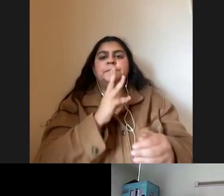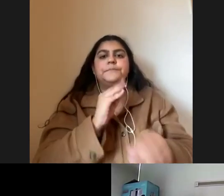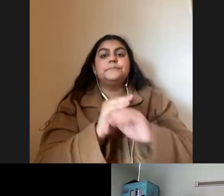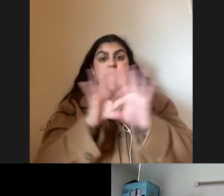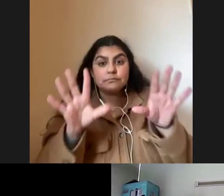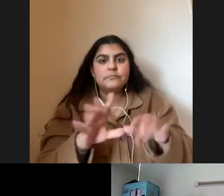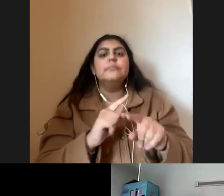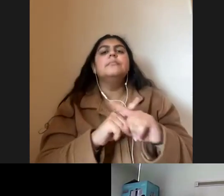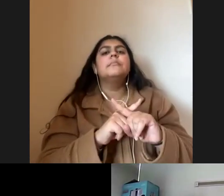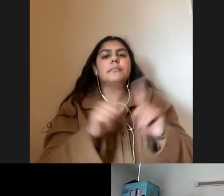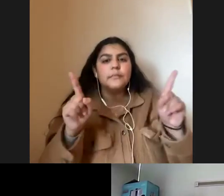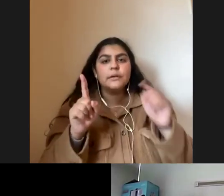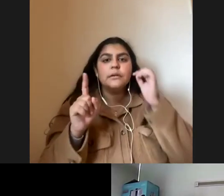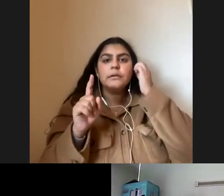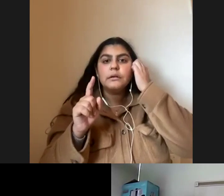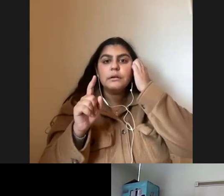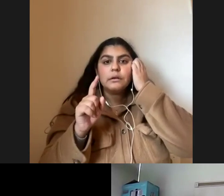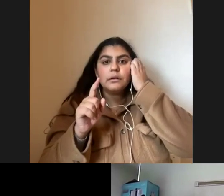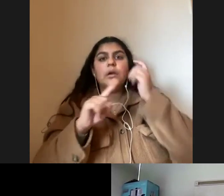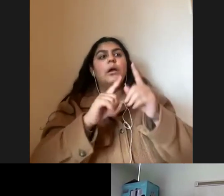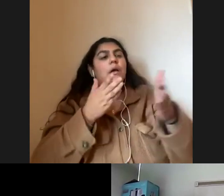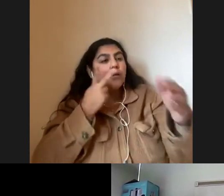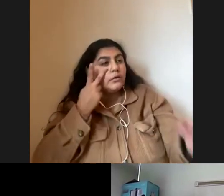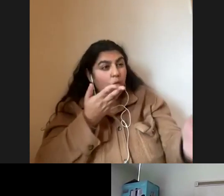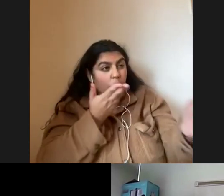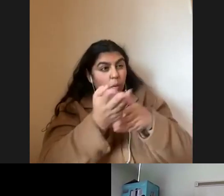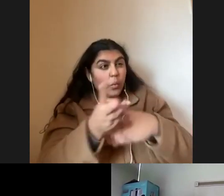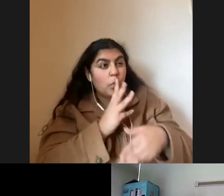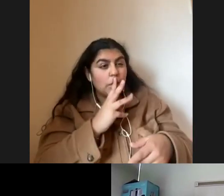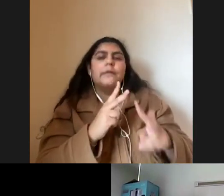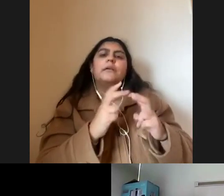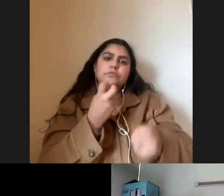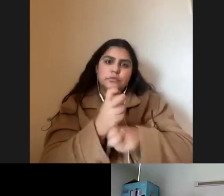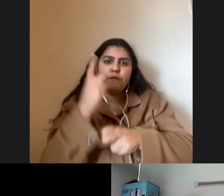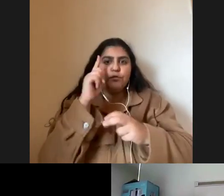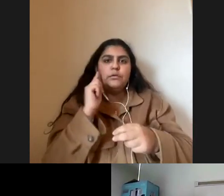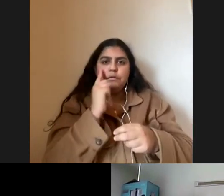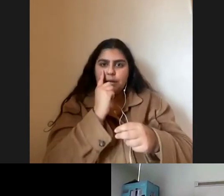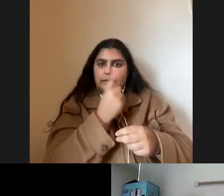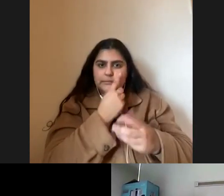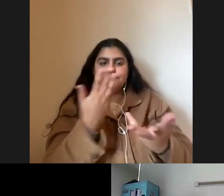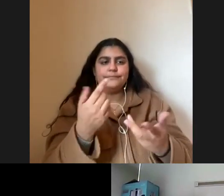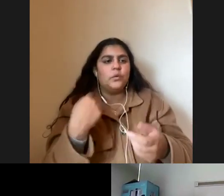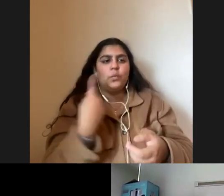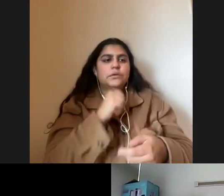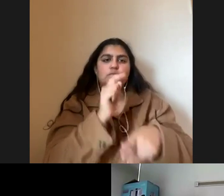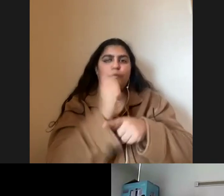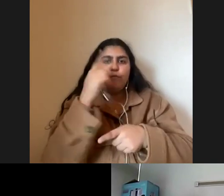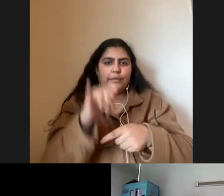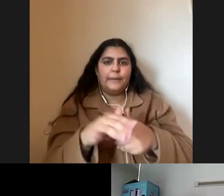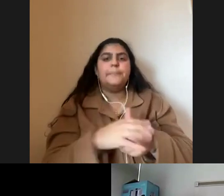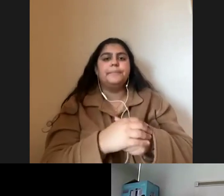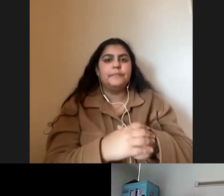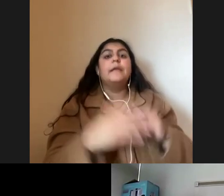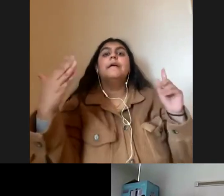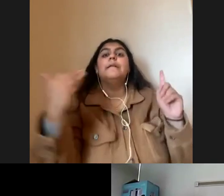But just I guess peering through water is more difficult for our eyes. Our eyes aren't tuned to do that. Fishes obviously they evolved in